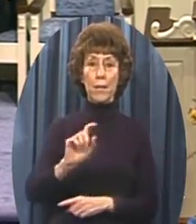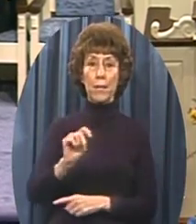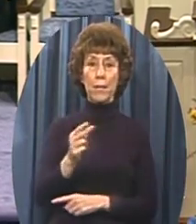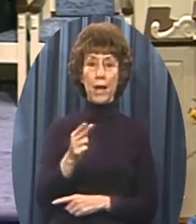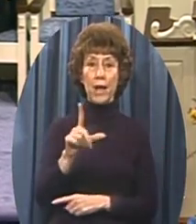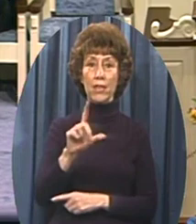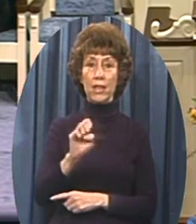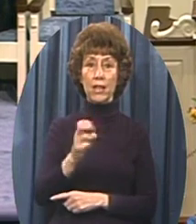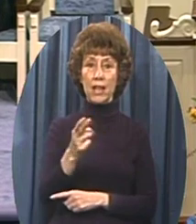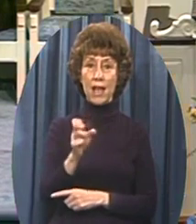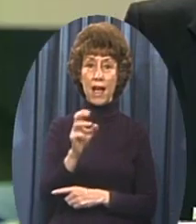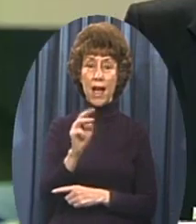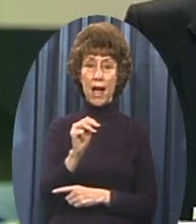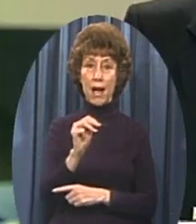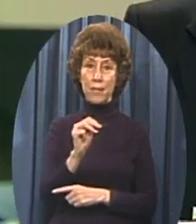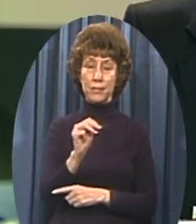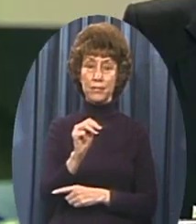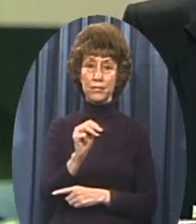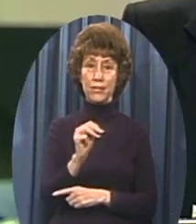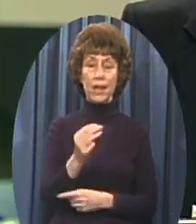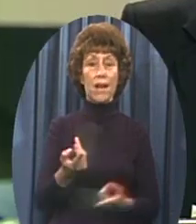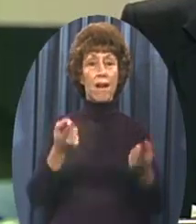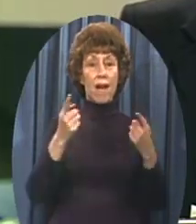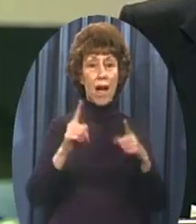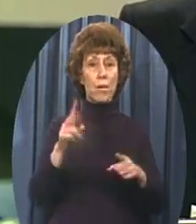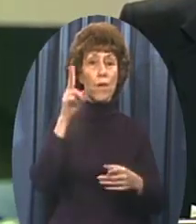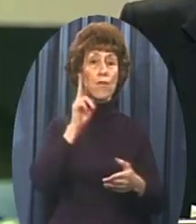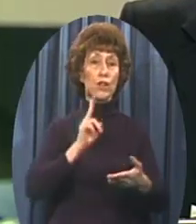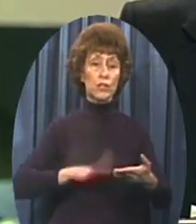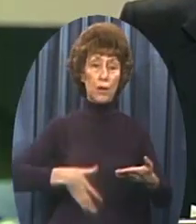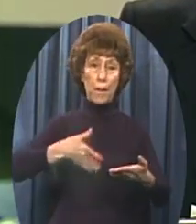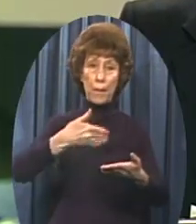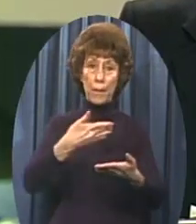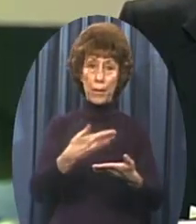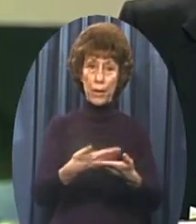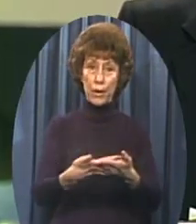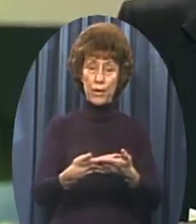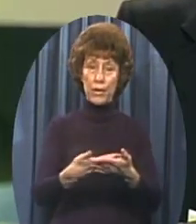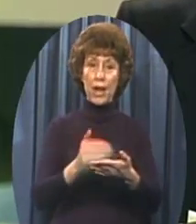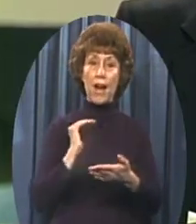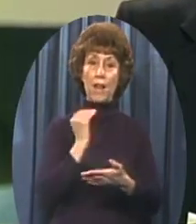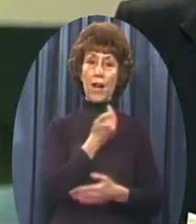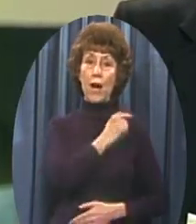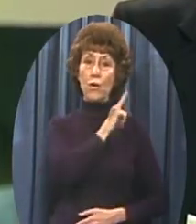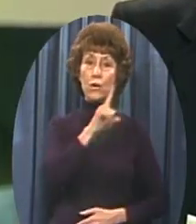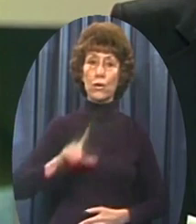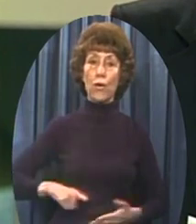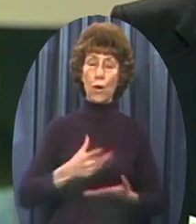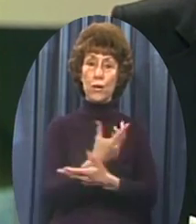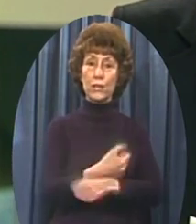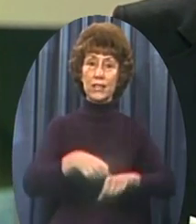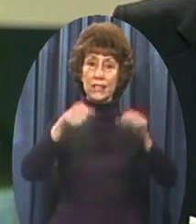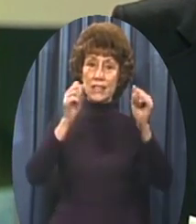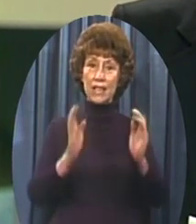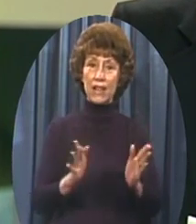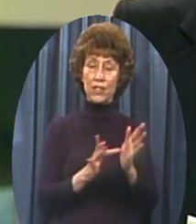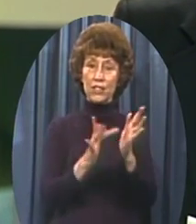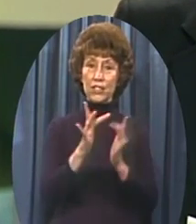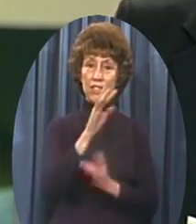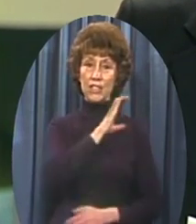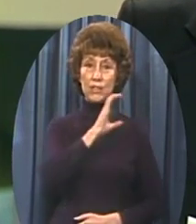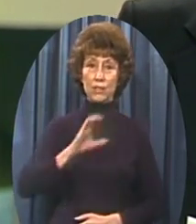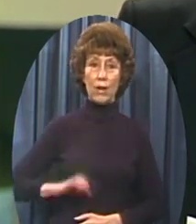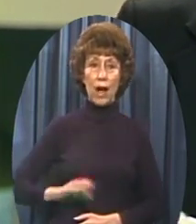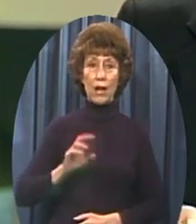ago, the birth, the virgin birth of our Lord and Savior Jesus Christ. And as we do every year here in Lynchburg, we will again